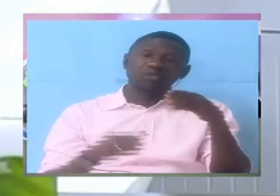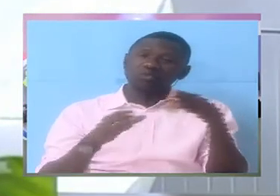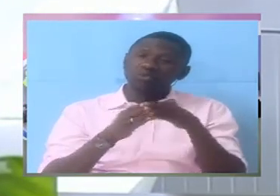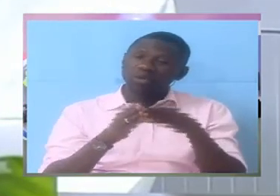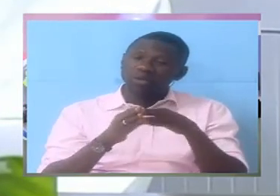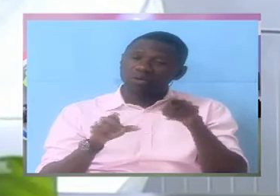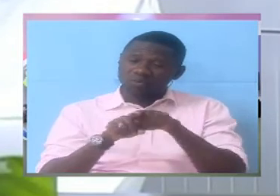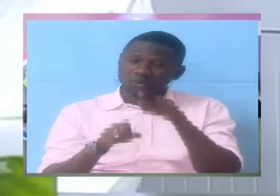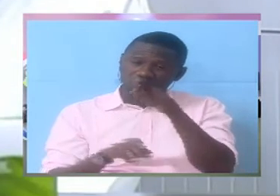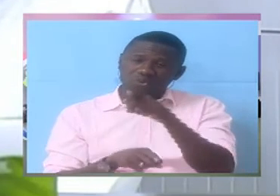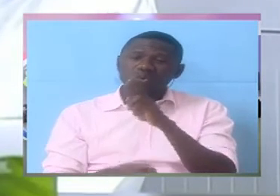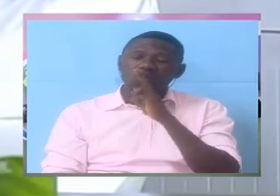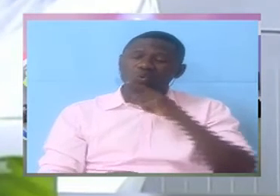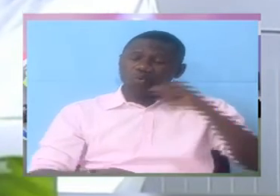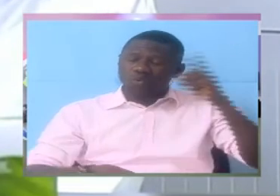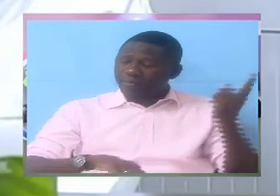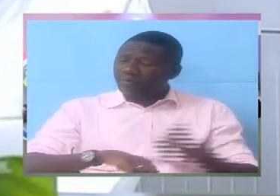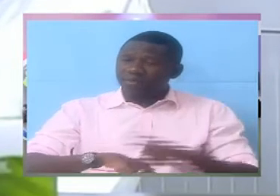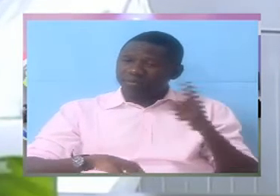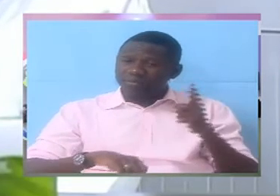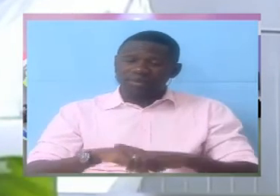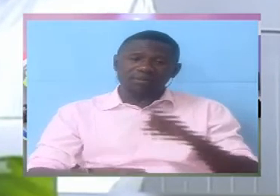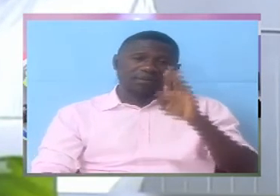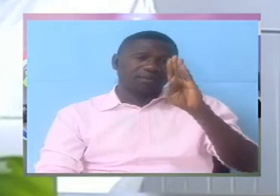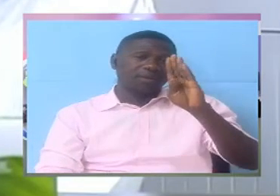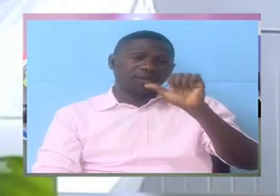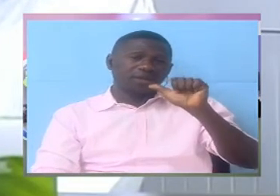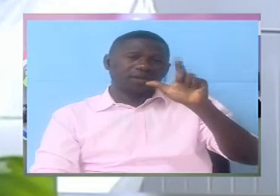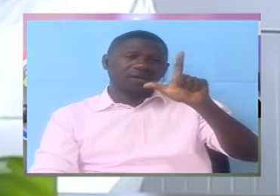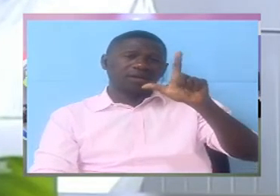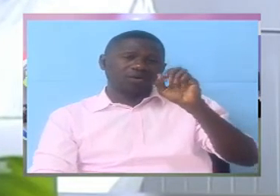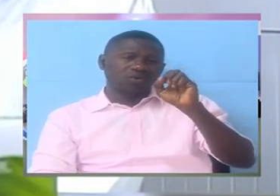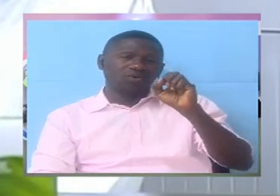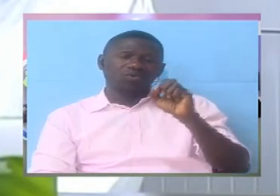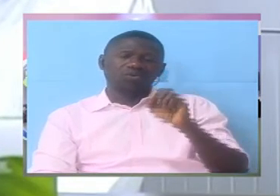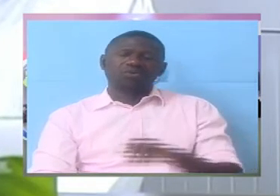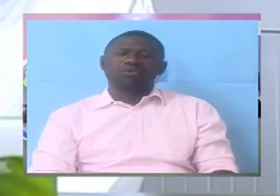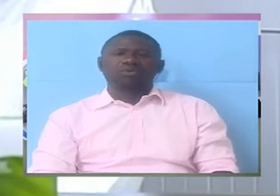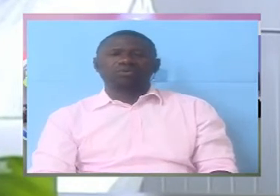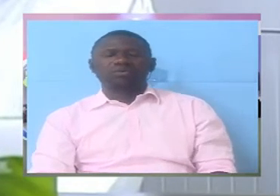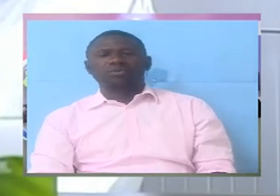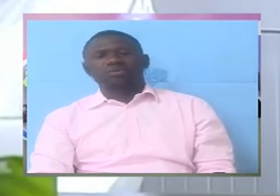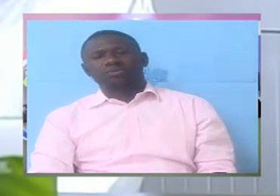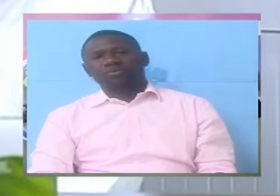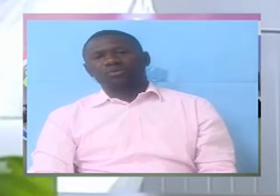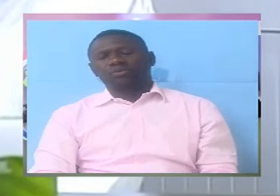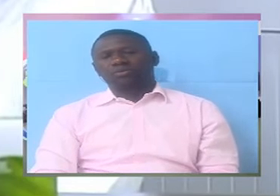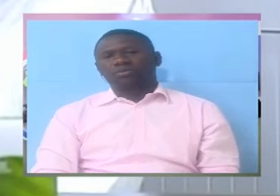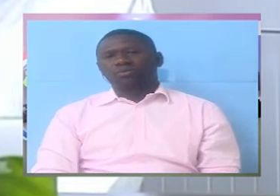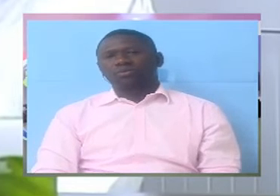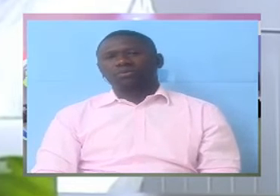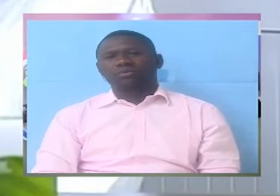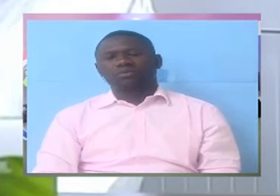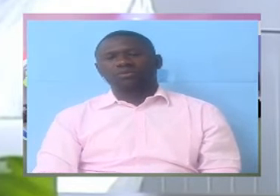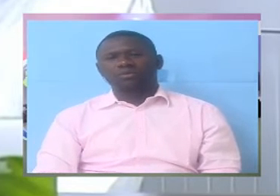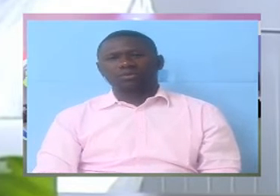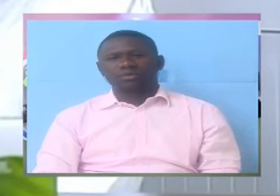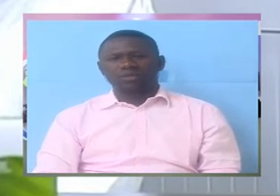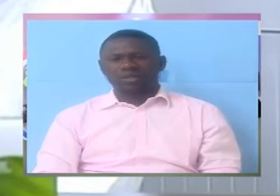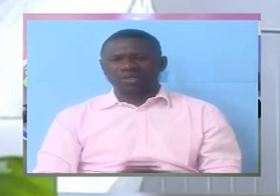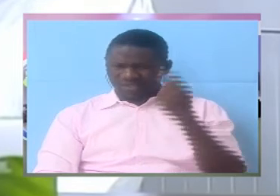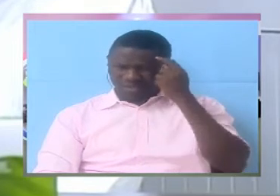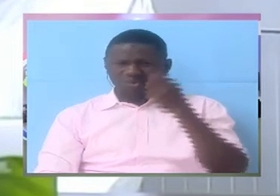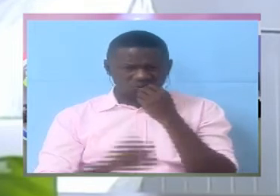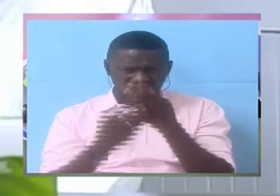who beat Balo Kante? Didn't you say that? Science, I'm a mefan. Ko ite inido nyolo kote mo alto le Balo Kante liba ba. Didn't you say that? Foy mo